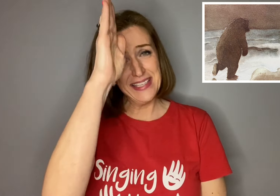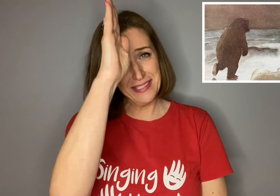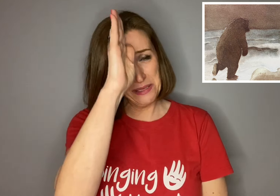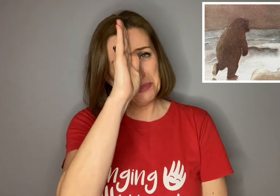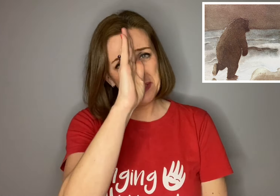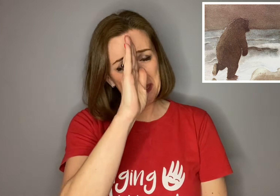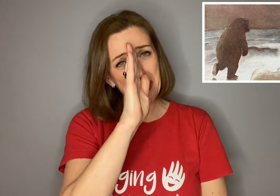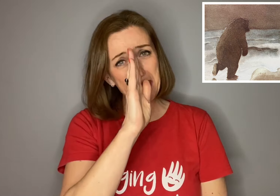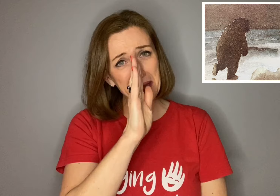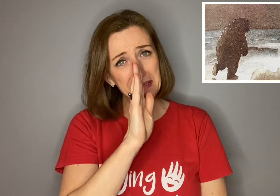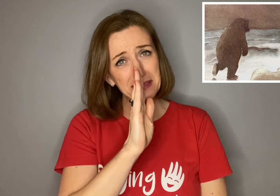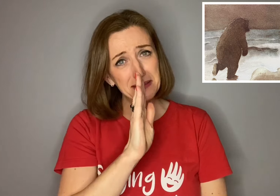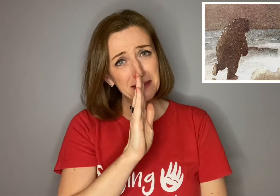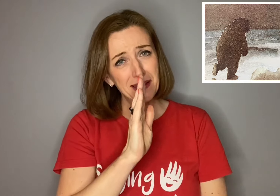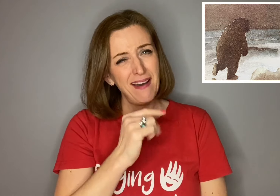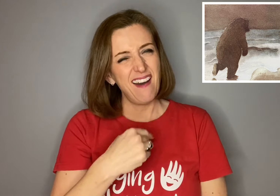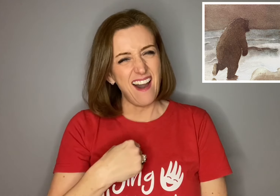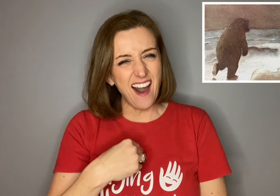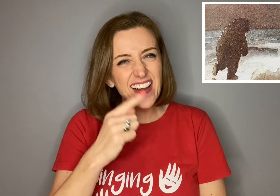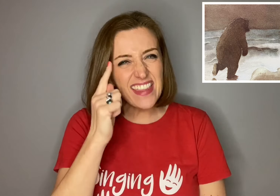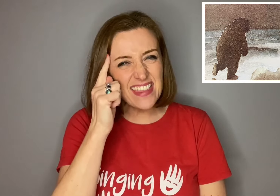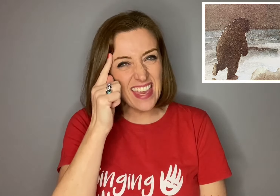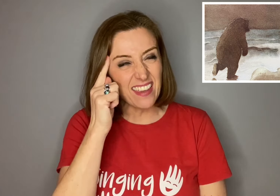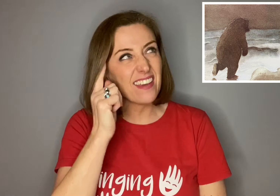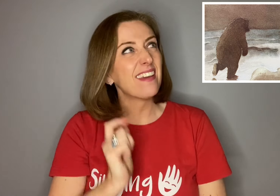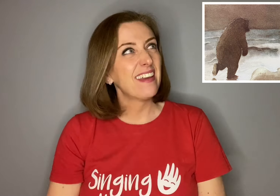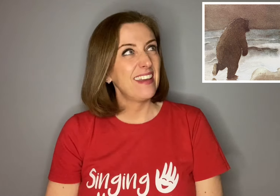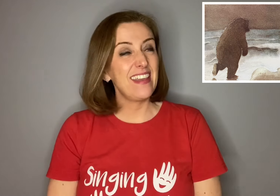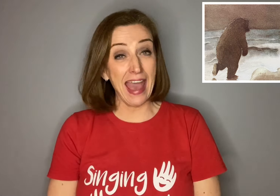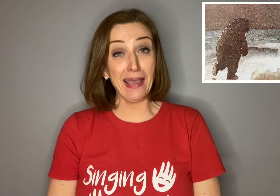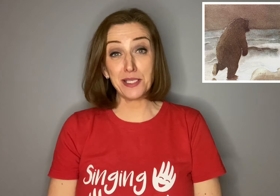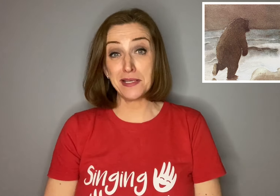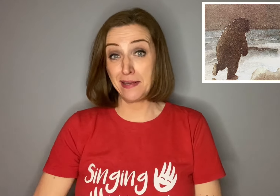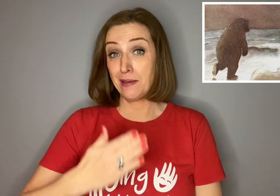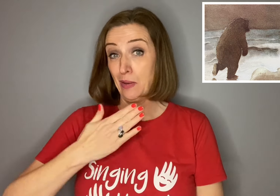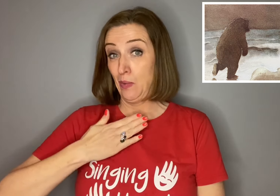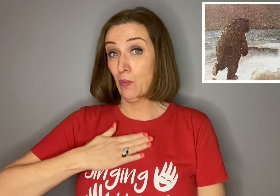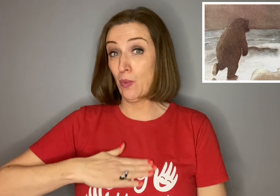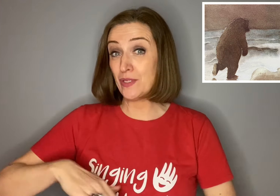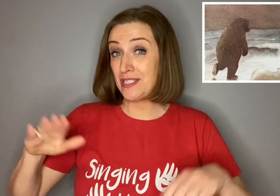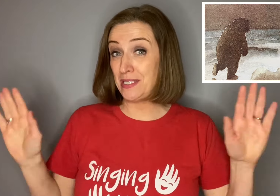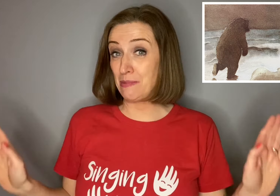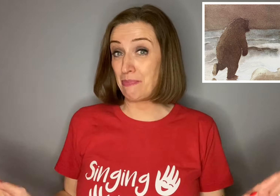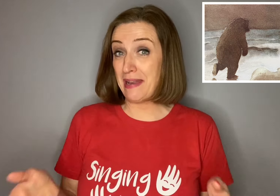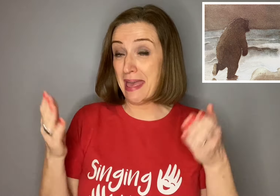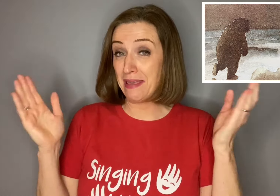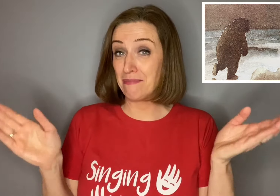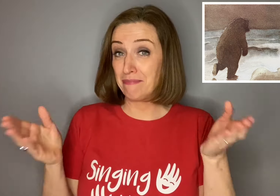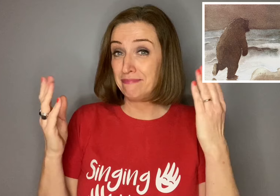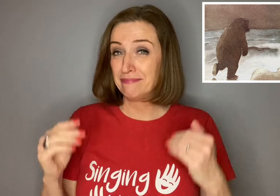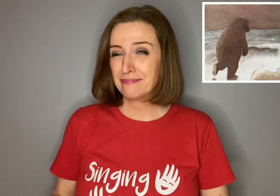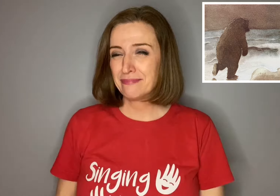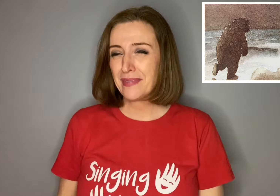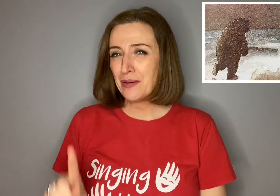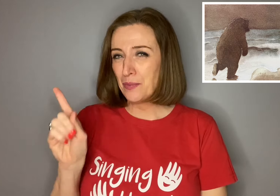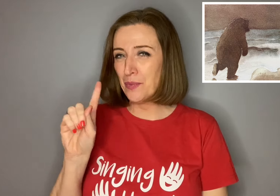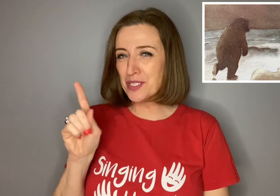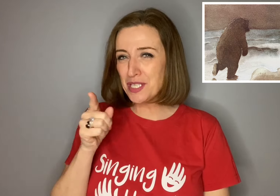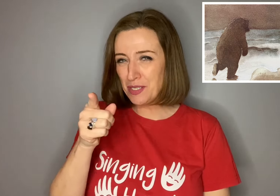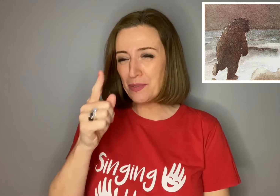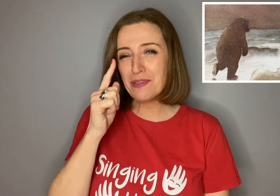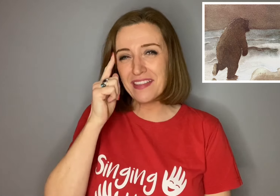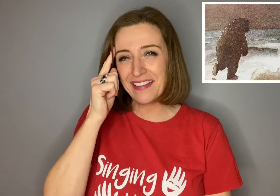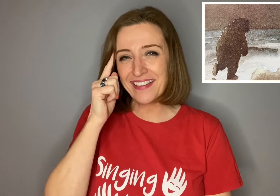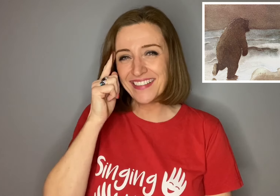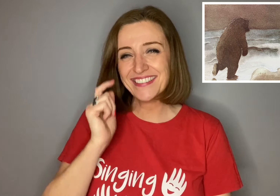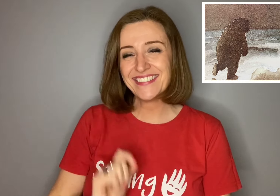He seems sad. I think he actually wanted to play. What do